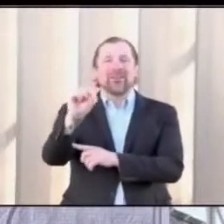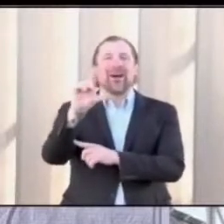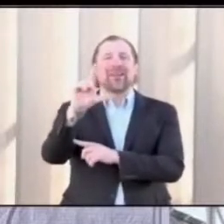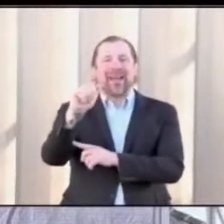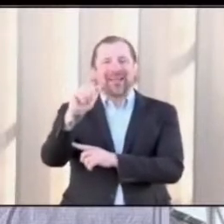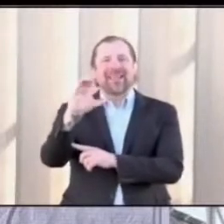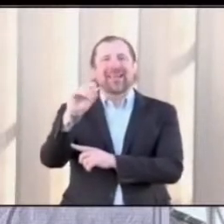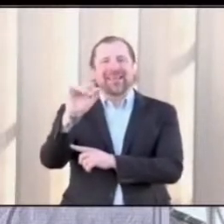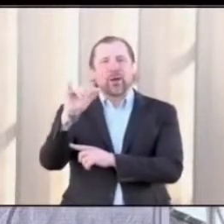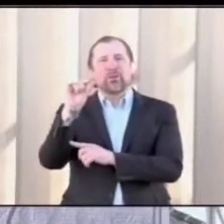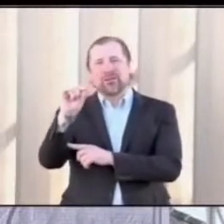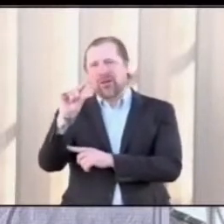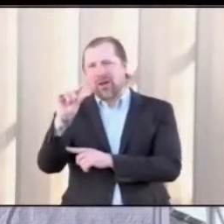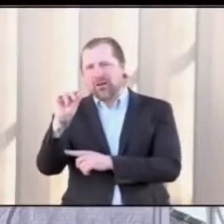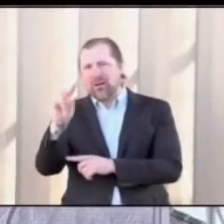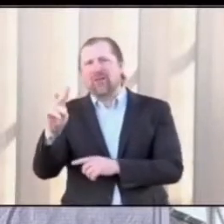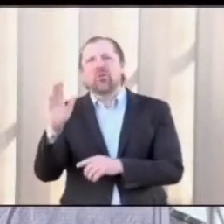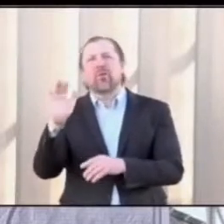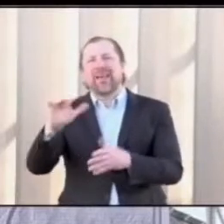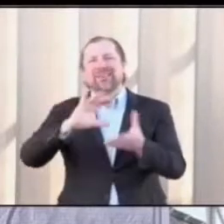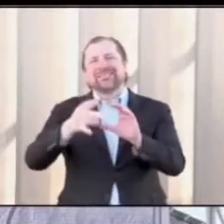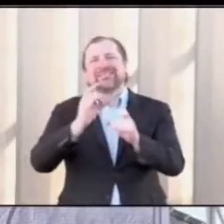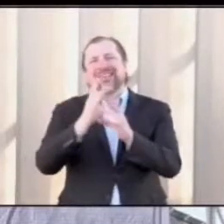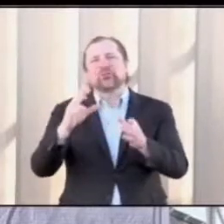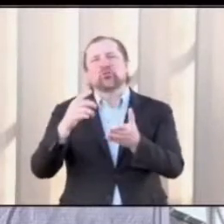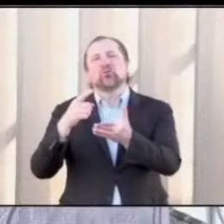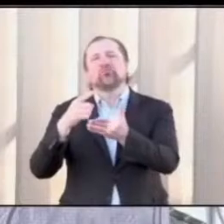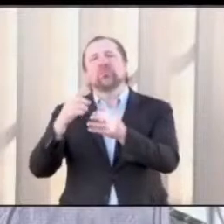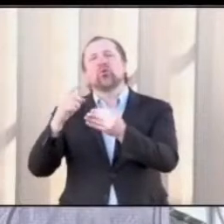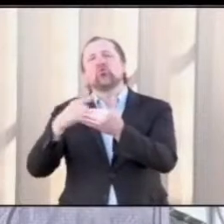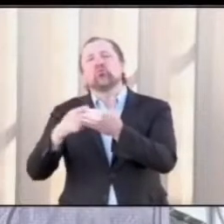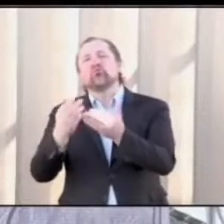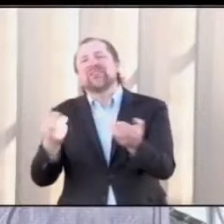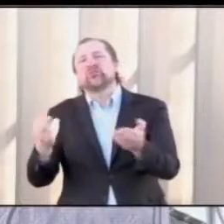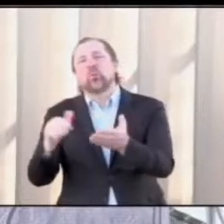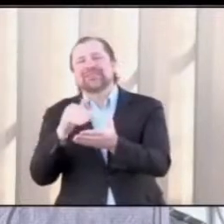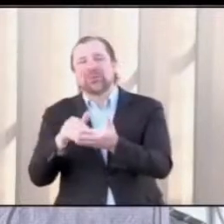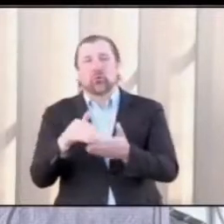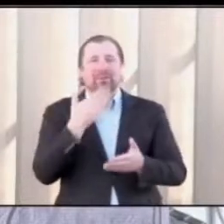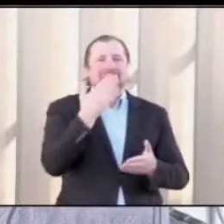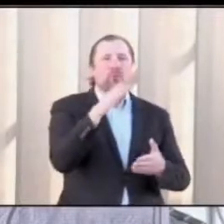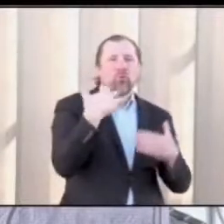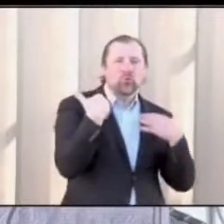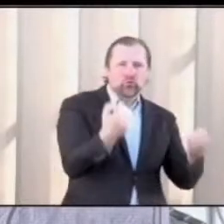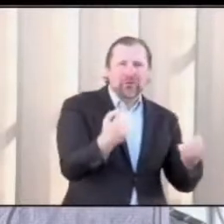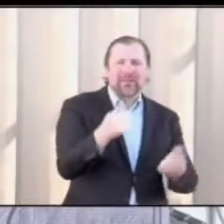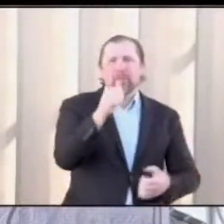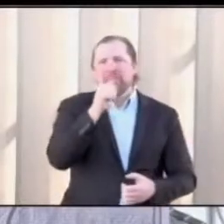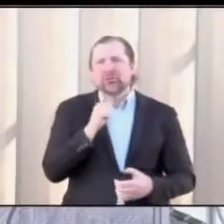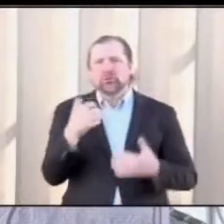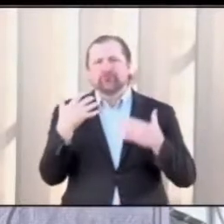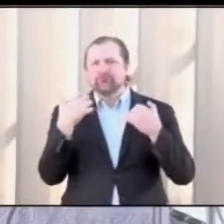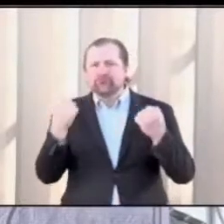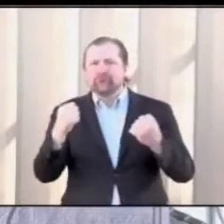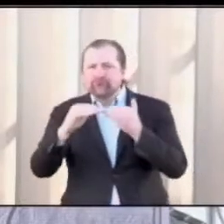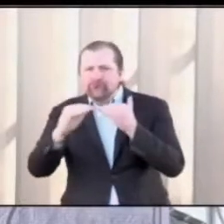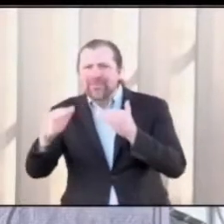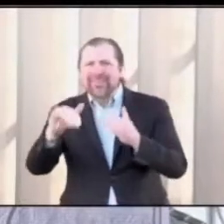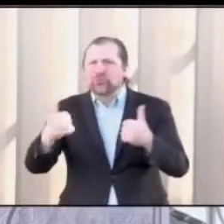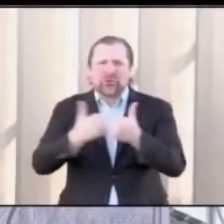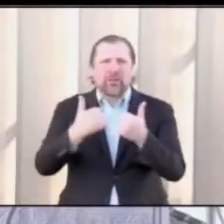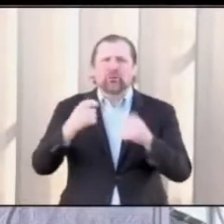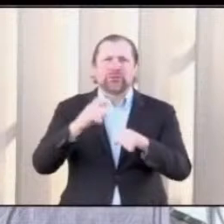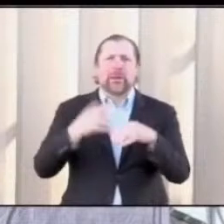recovery.lacounty.gov or the Disaster Resource Center. Thank you for your strength, your patience, and resilience during this incredibly challenging